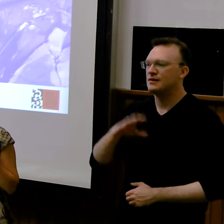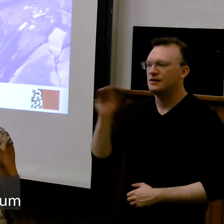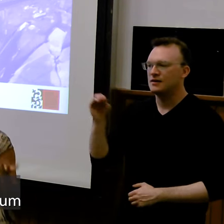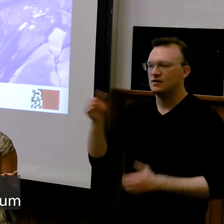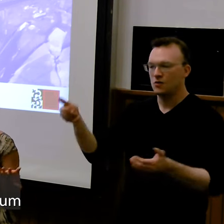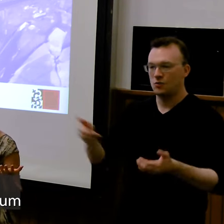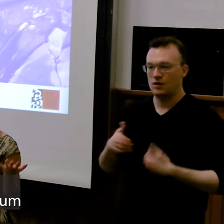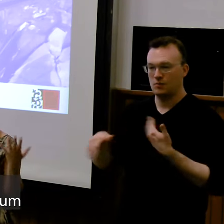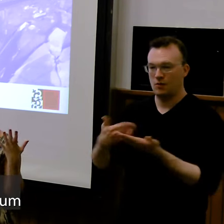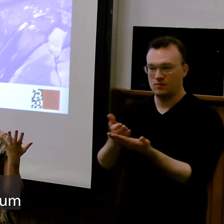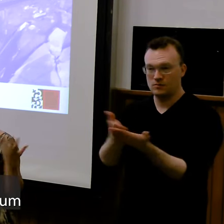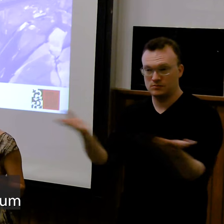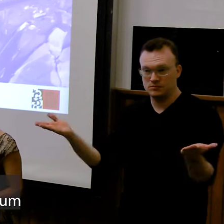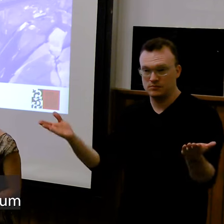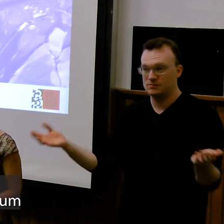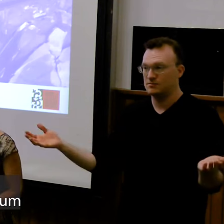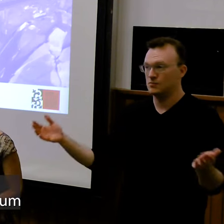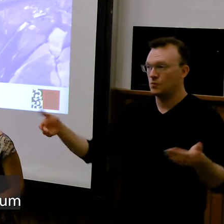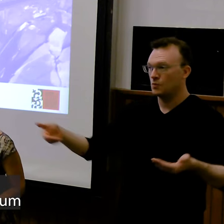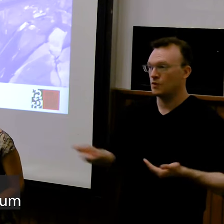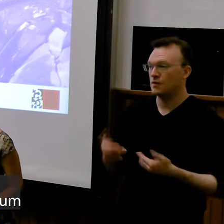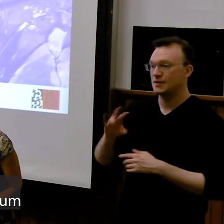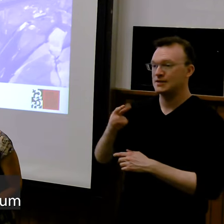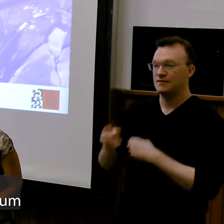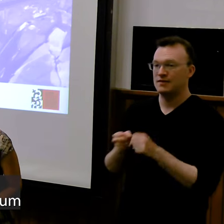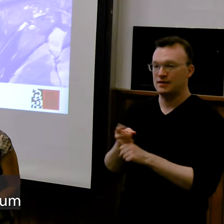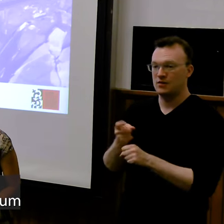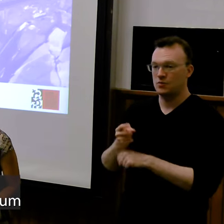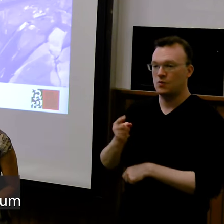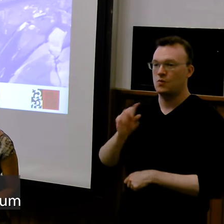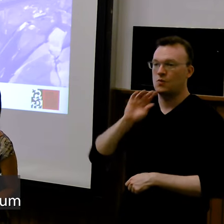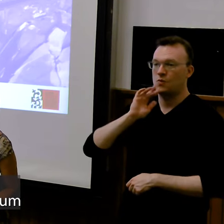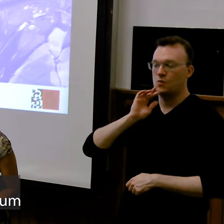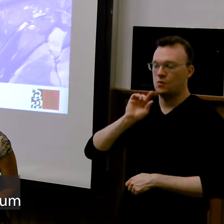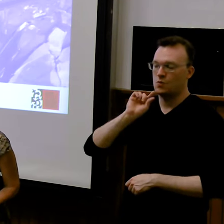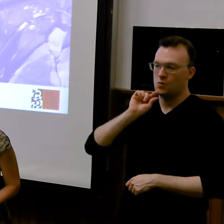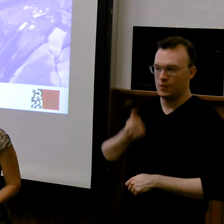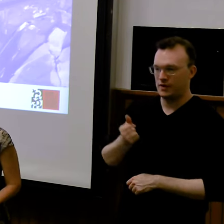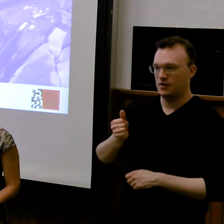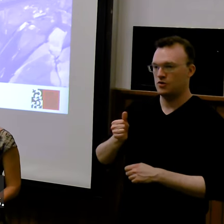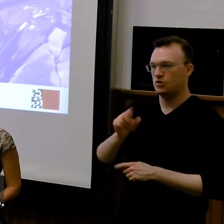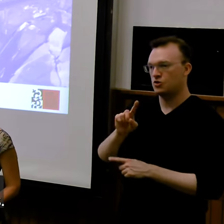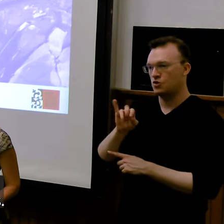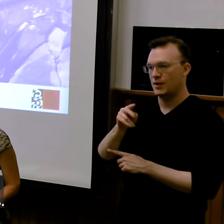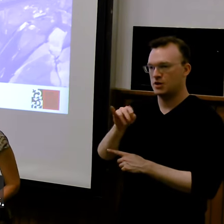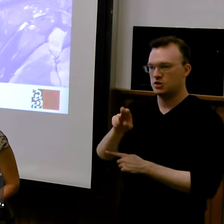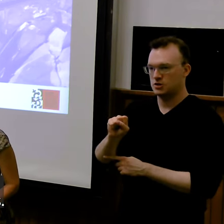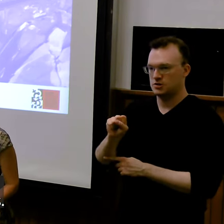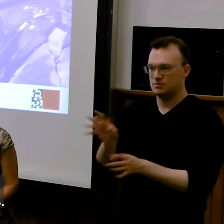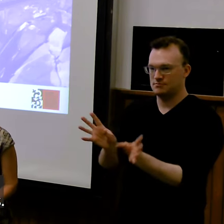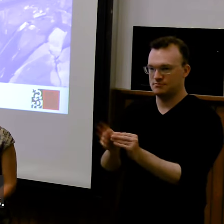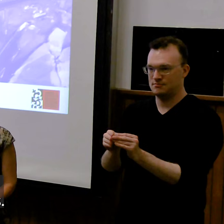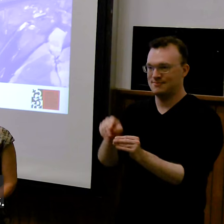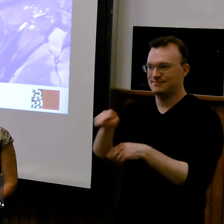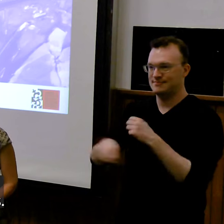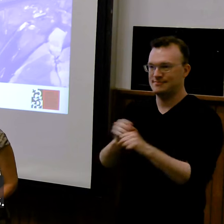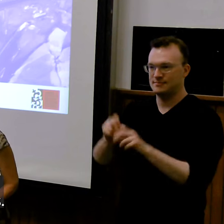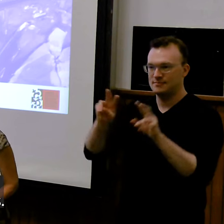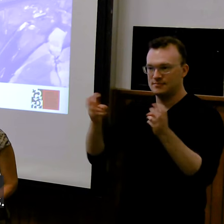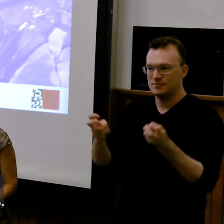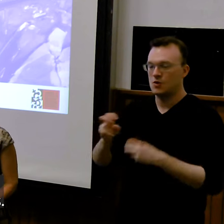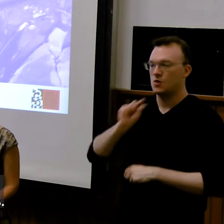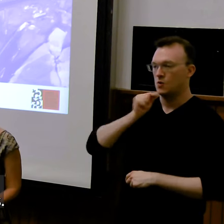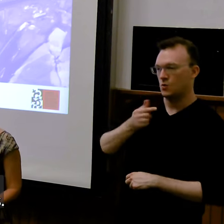and welcome to everybody to the 7th annual Queer Directions Symposium with this year's theme,